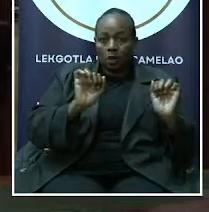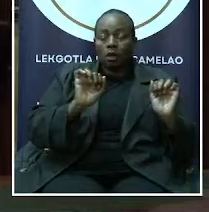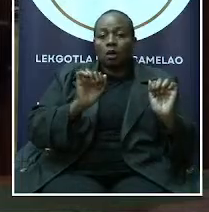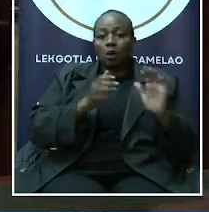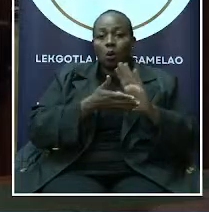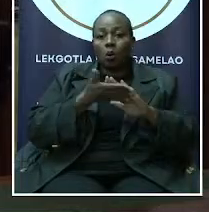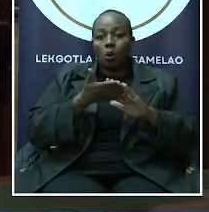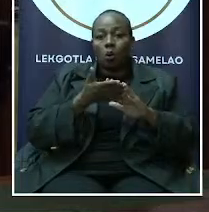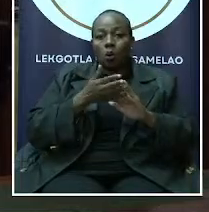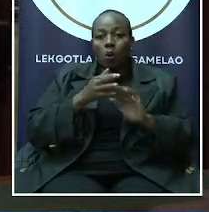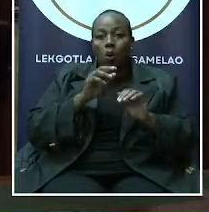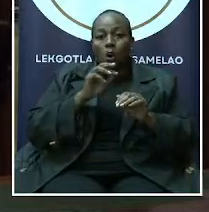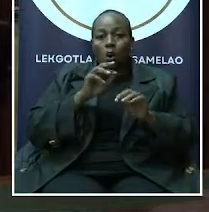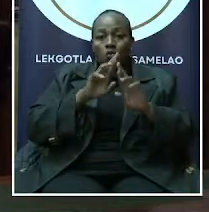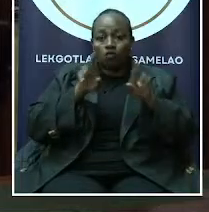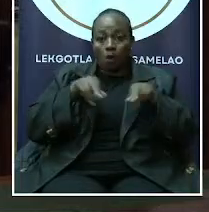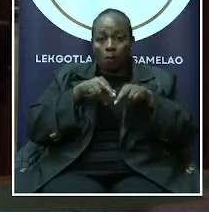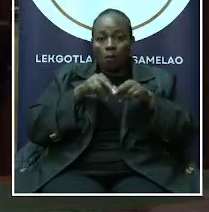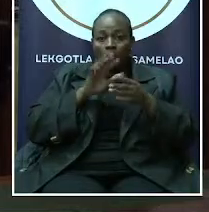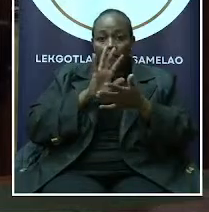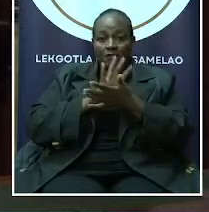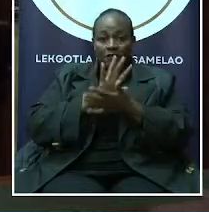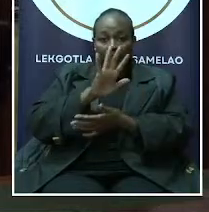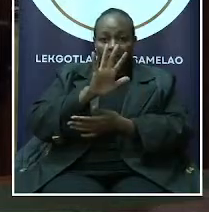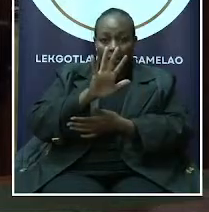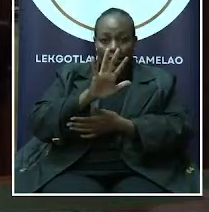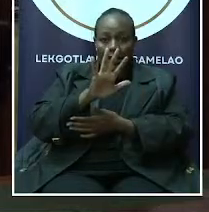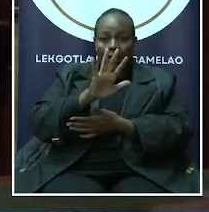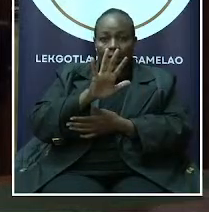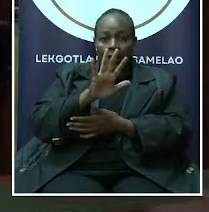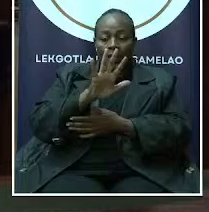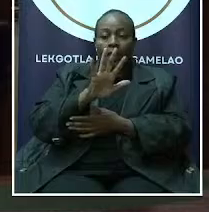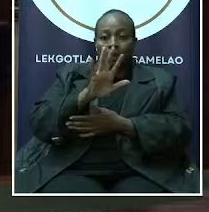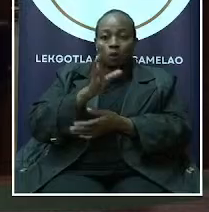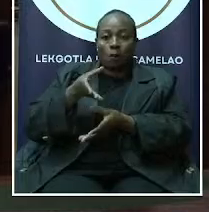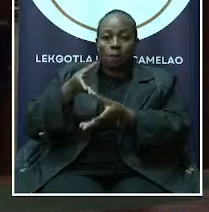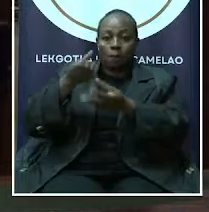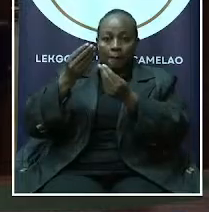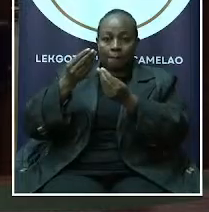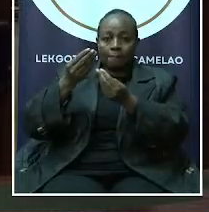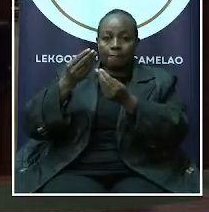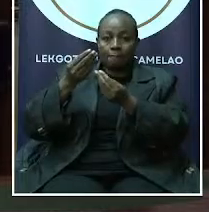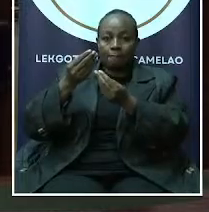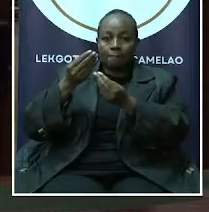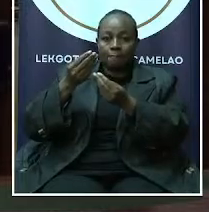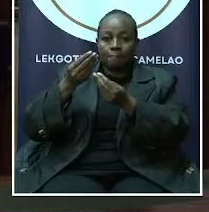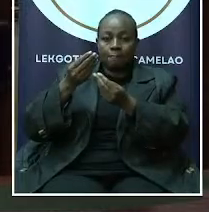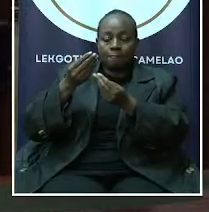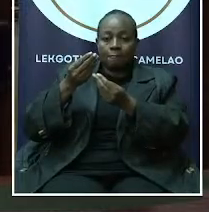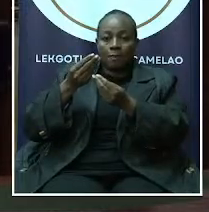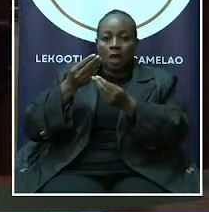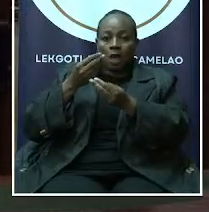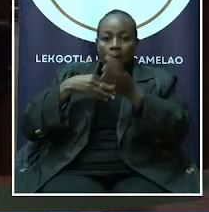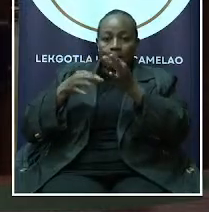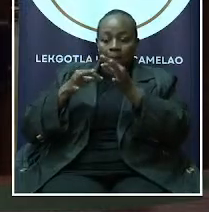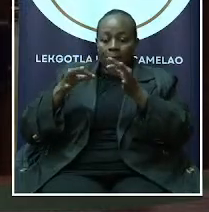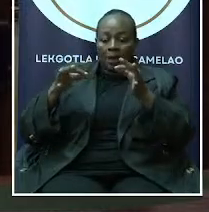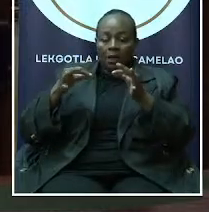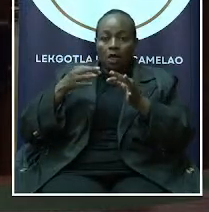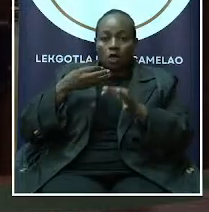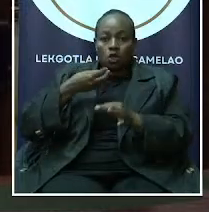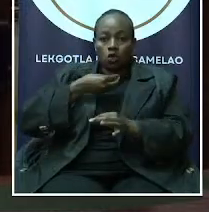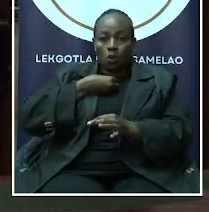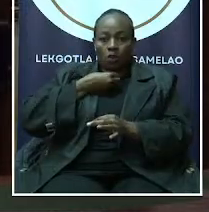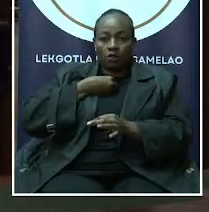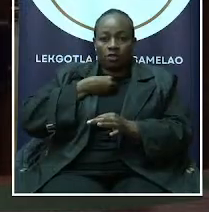a room 15, which will be here, so that you may receive your Youth Parliament package, which will consist